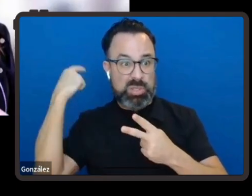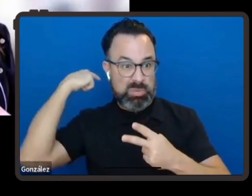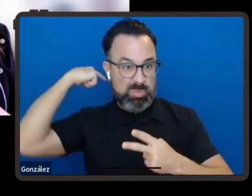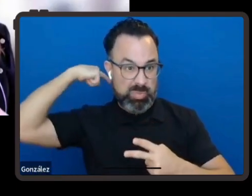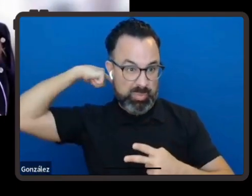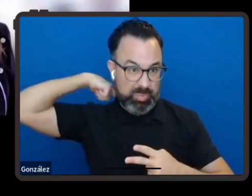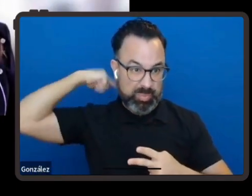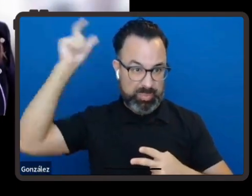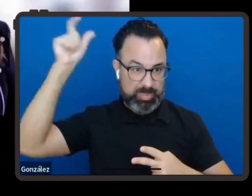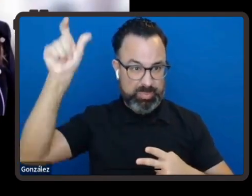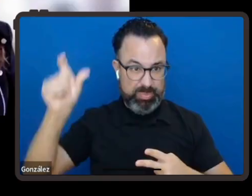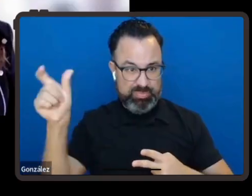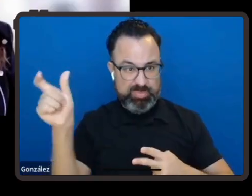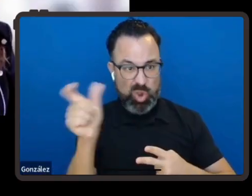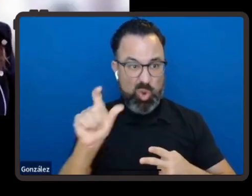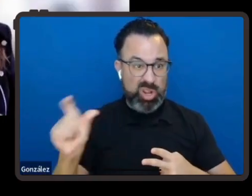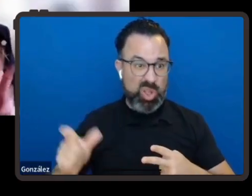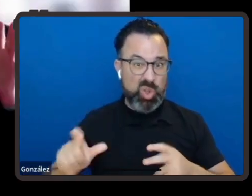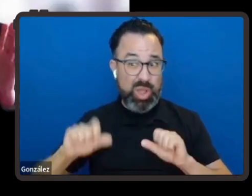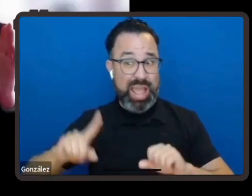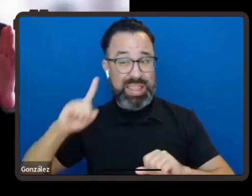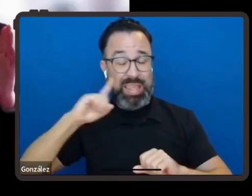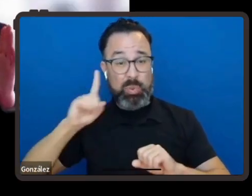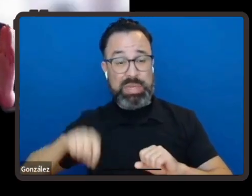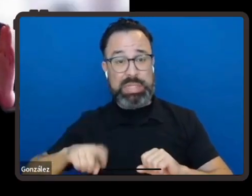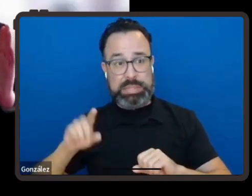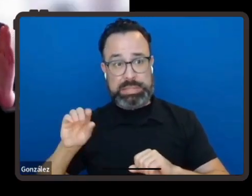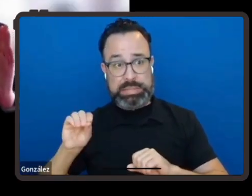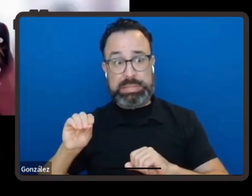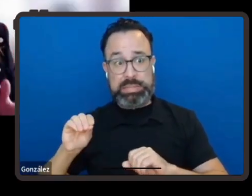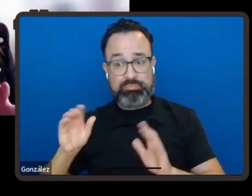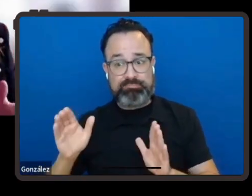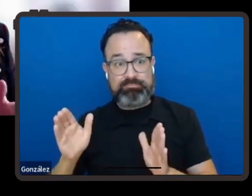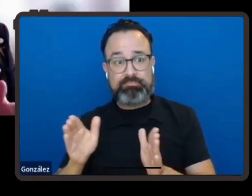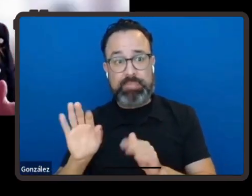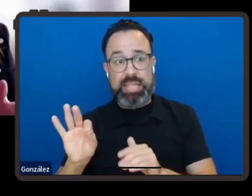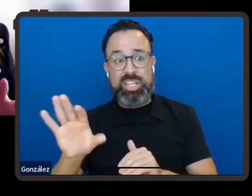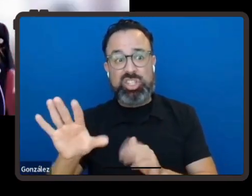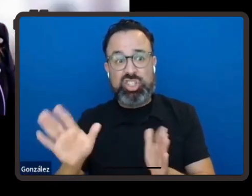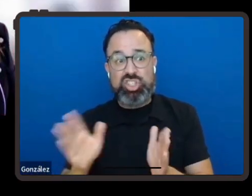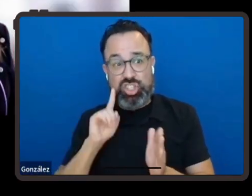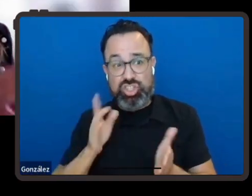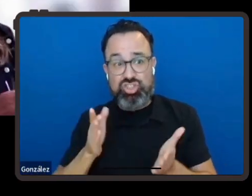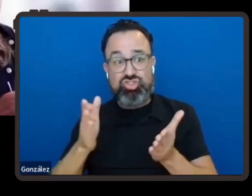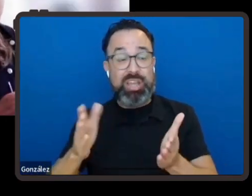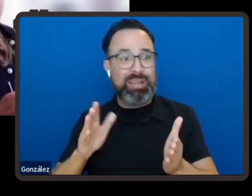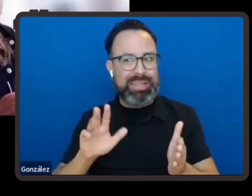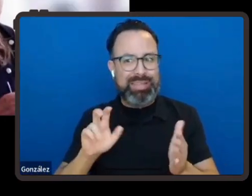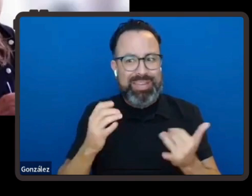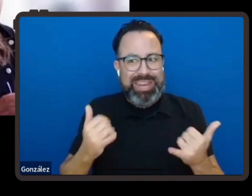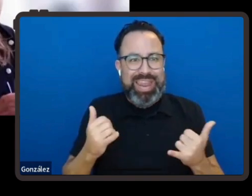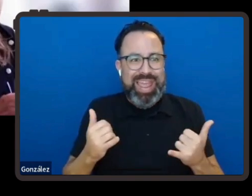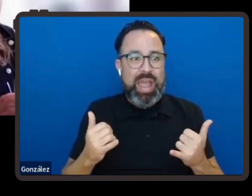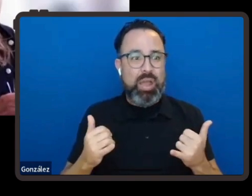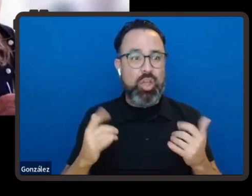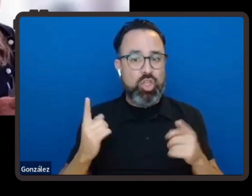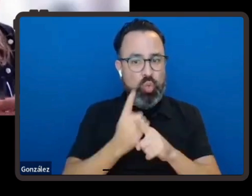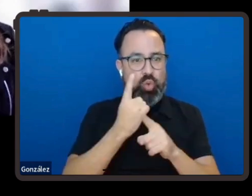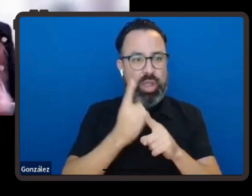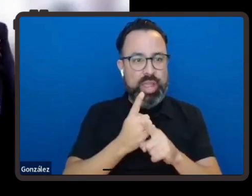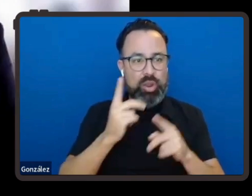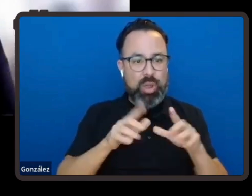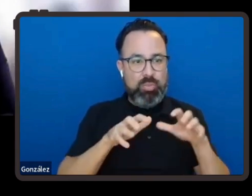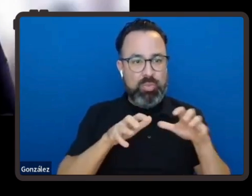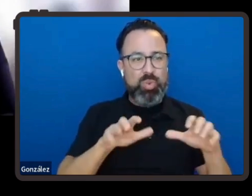be suggested. Even now, our regular population, we've gone from 400 international